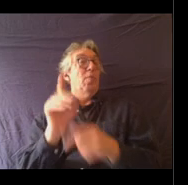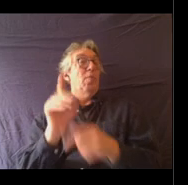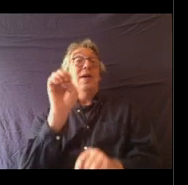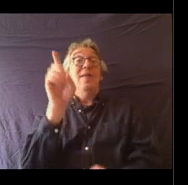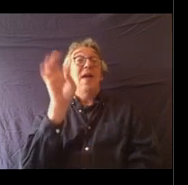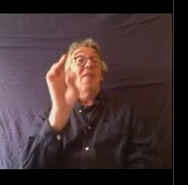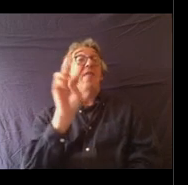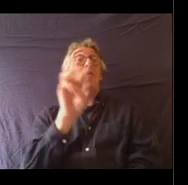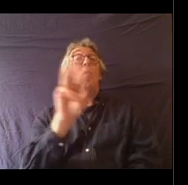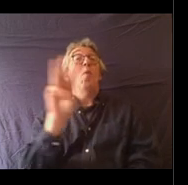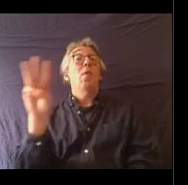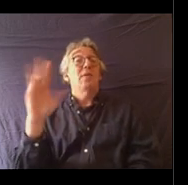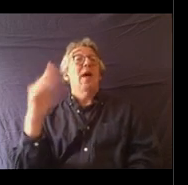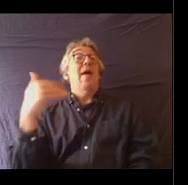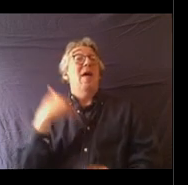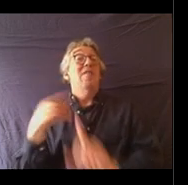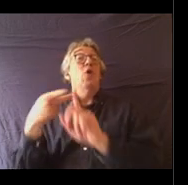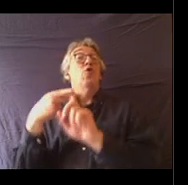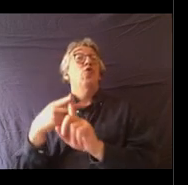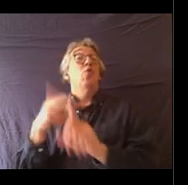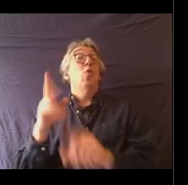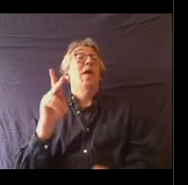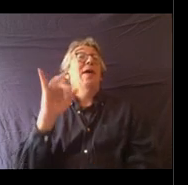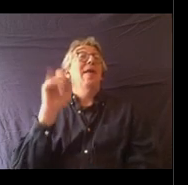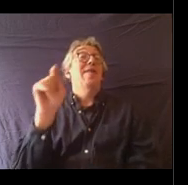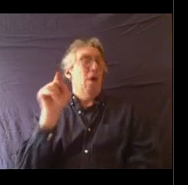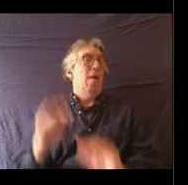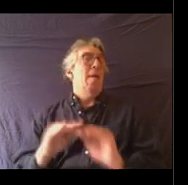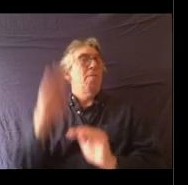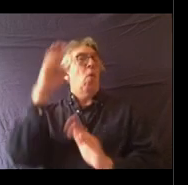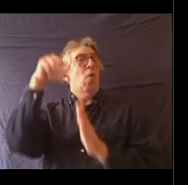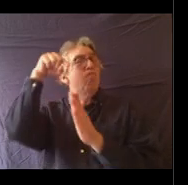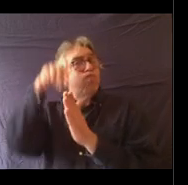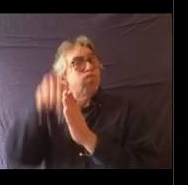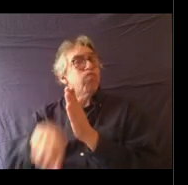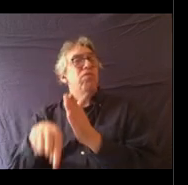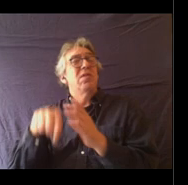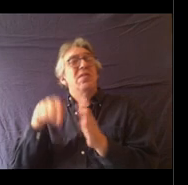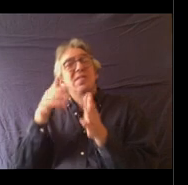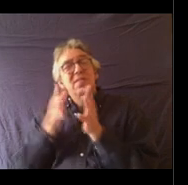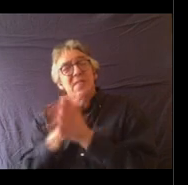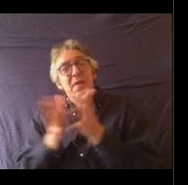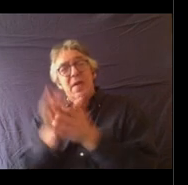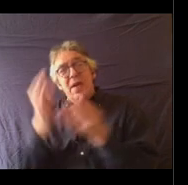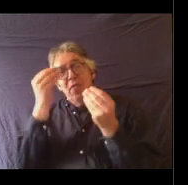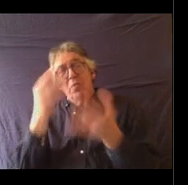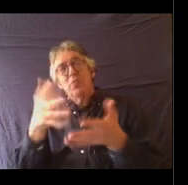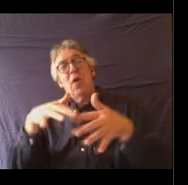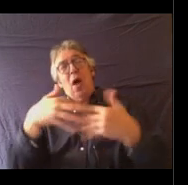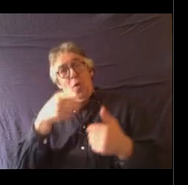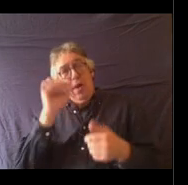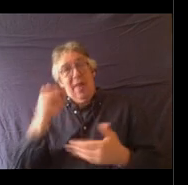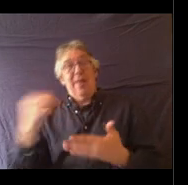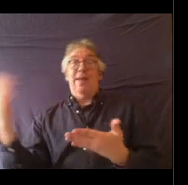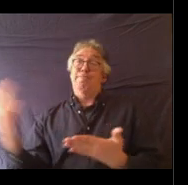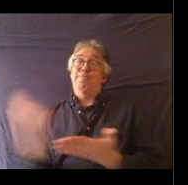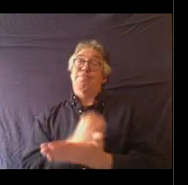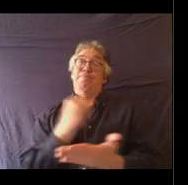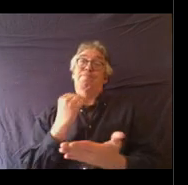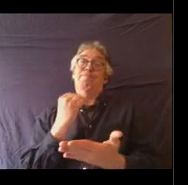in which we give further explanation and details on how to take the best out of